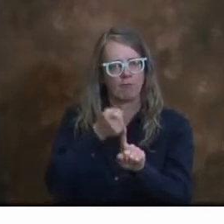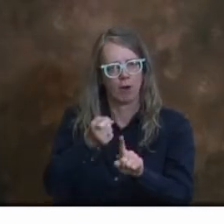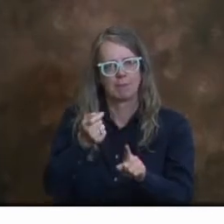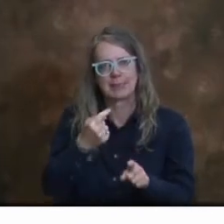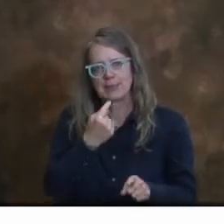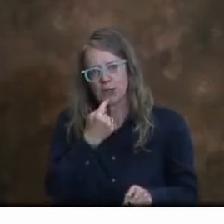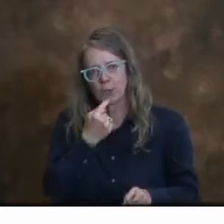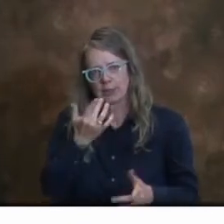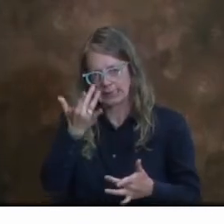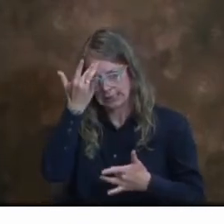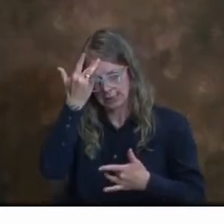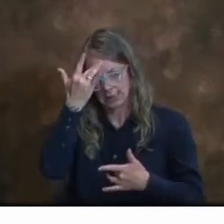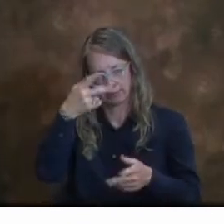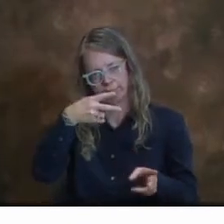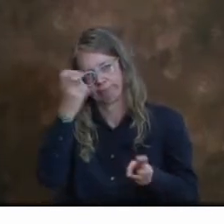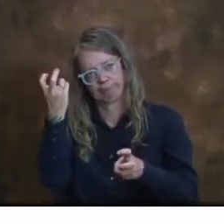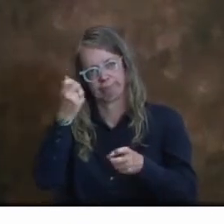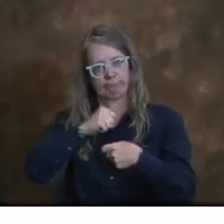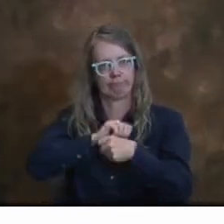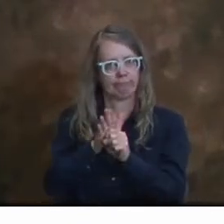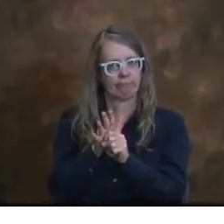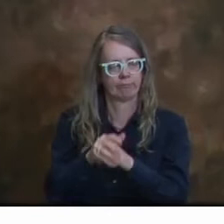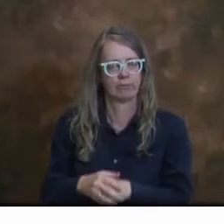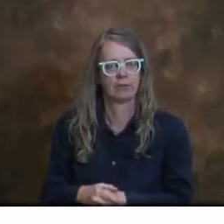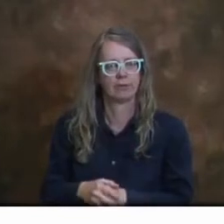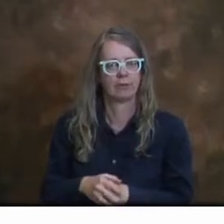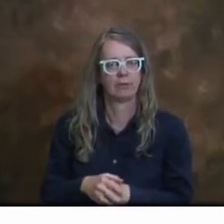and hospitalization.